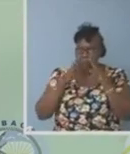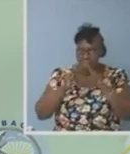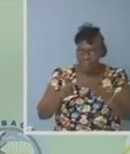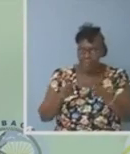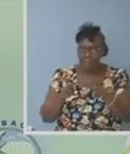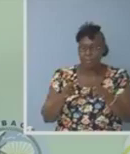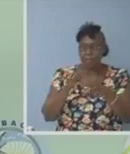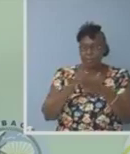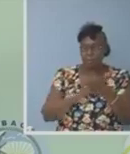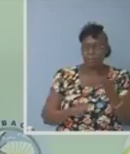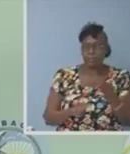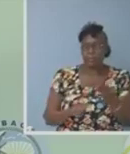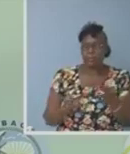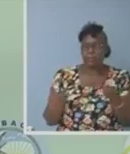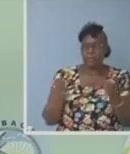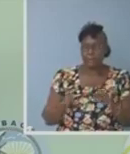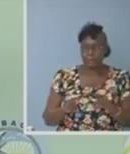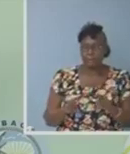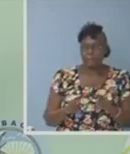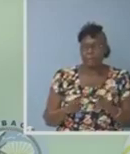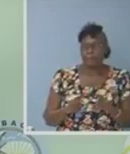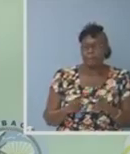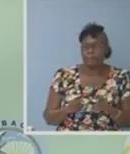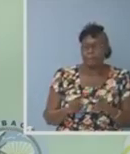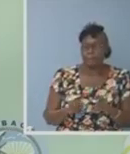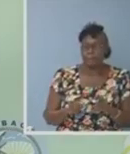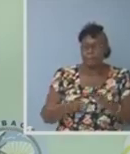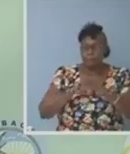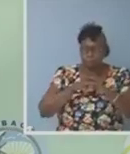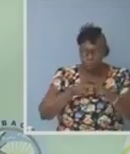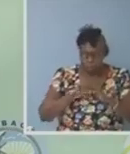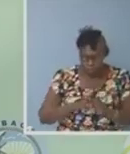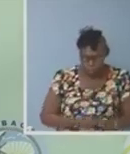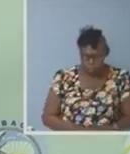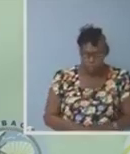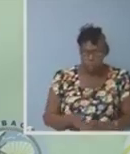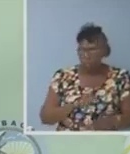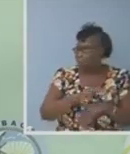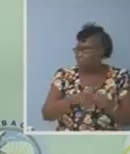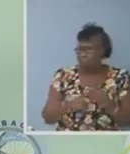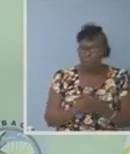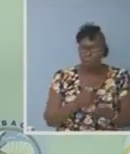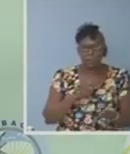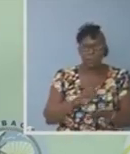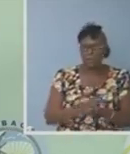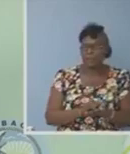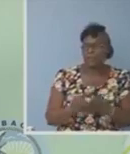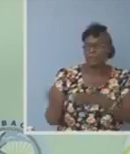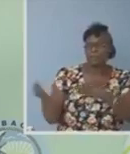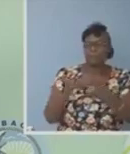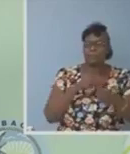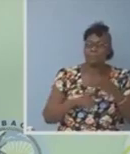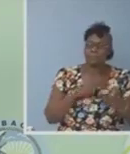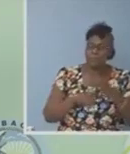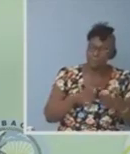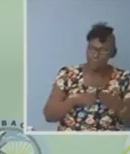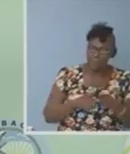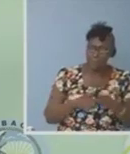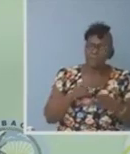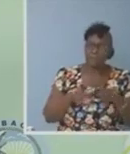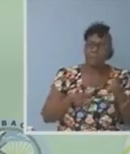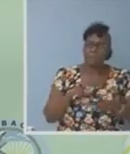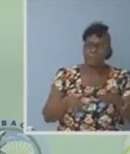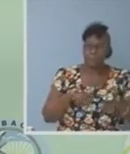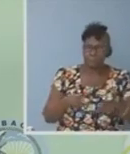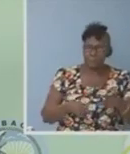of minimizing the disruption on the Tobago economy and on the lives of all citizens resident